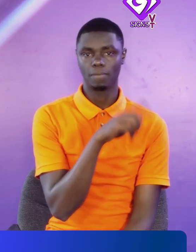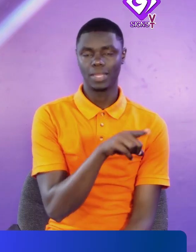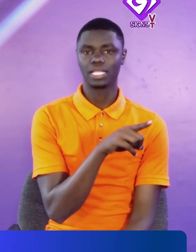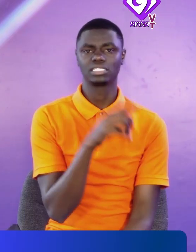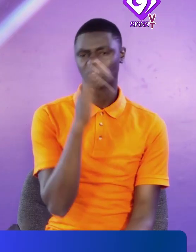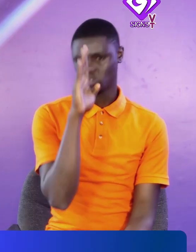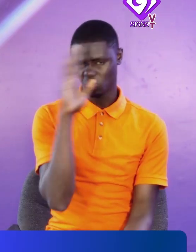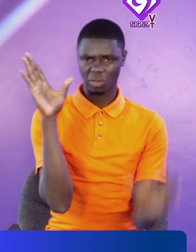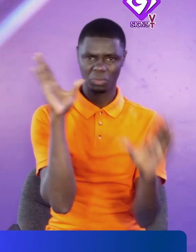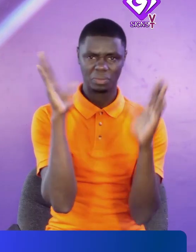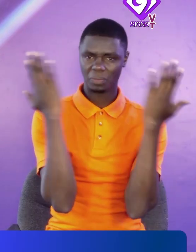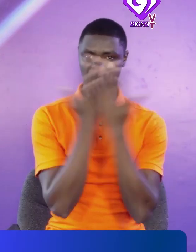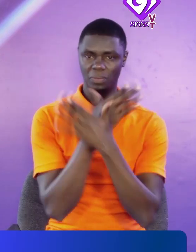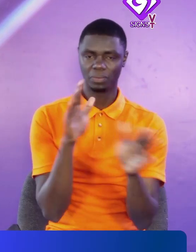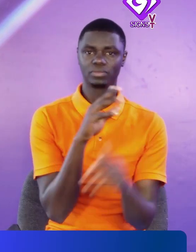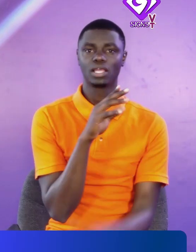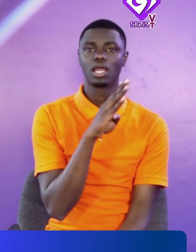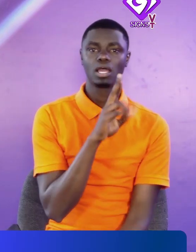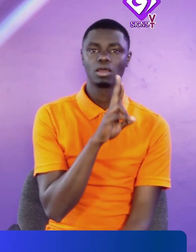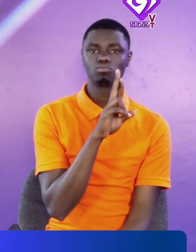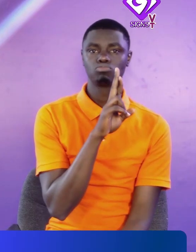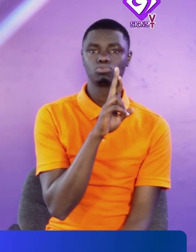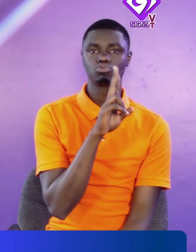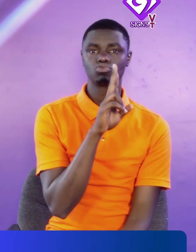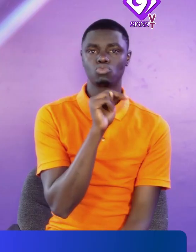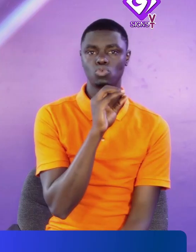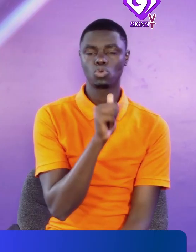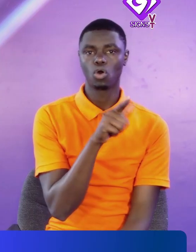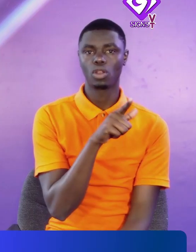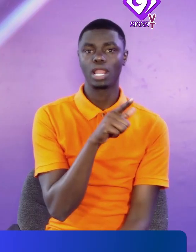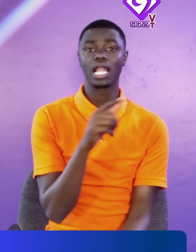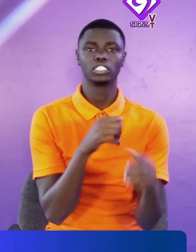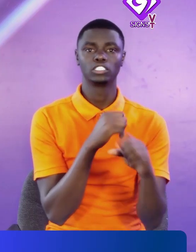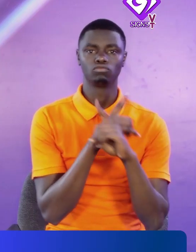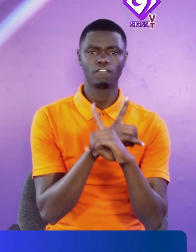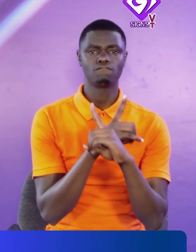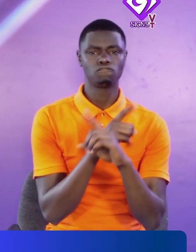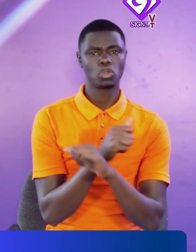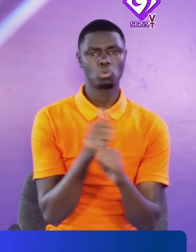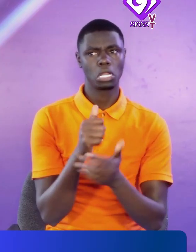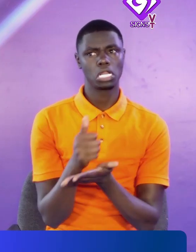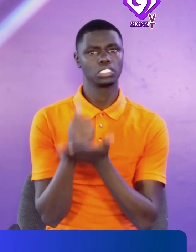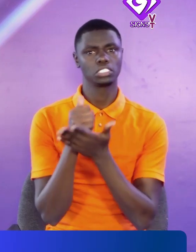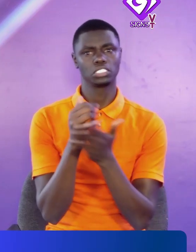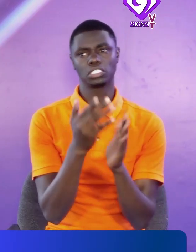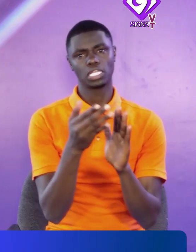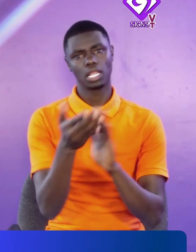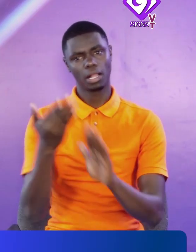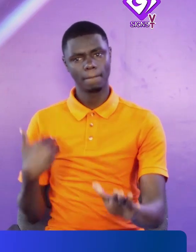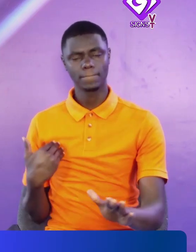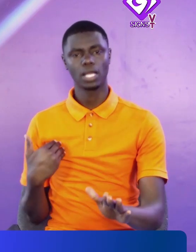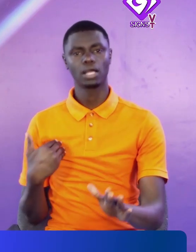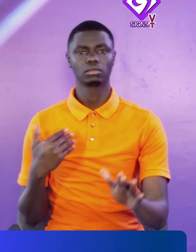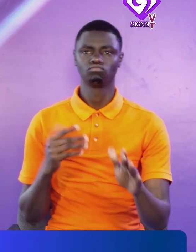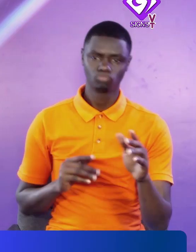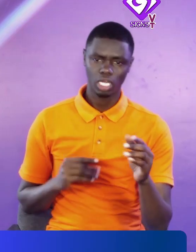ubora wake? Nuno Mendes alimshika Yamal vizuri, ana assist, anarudi, anapanda na kushuka.